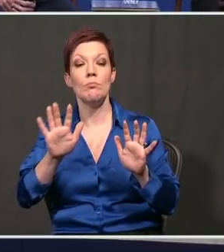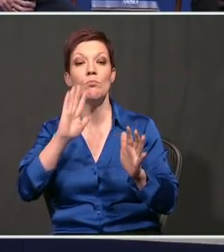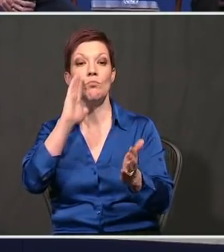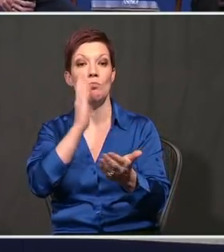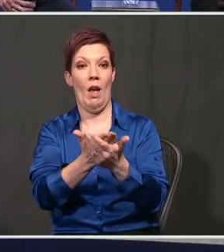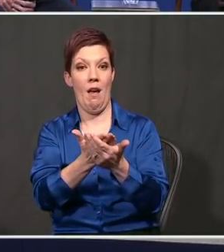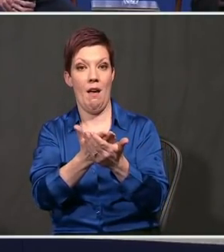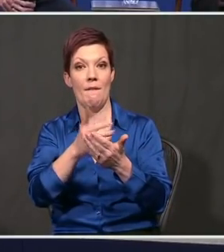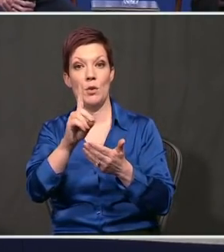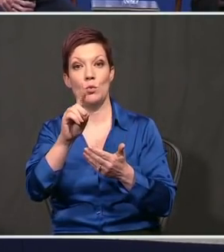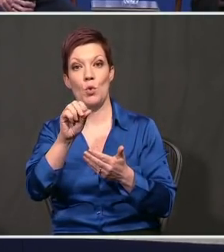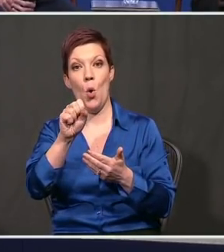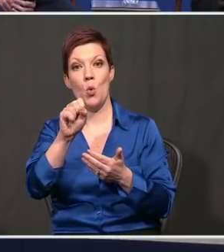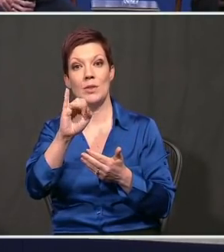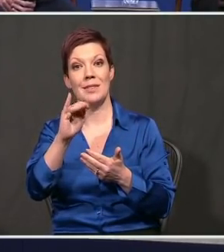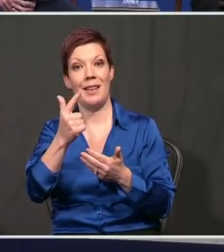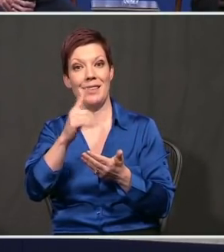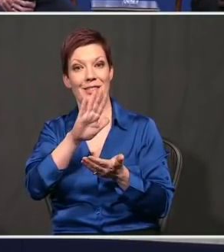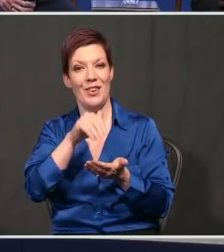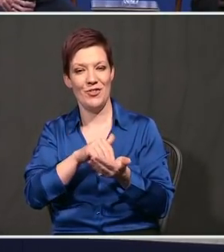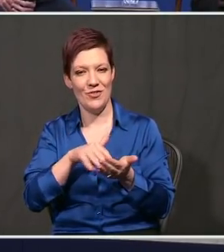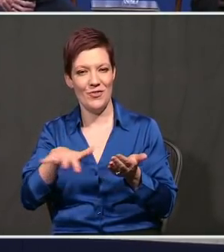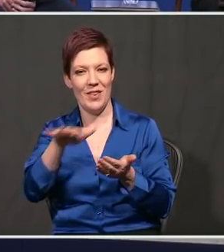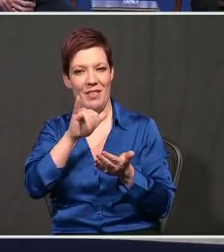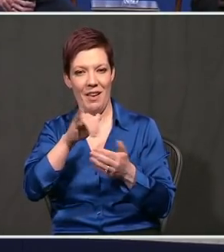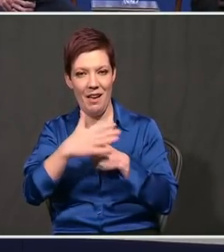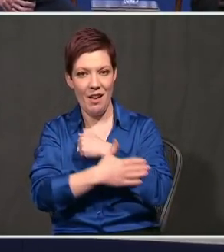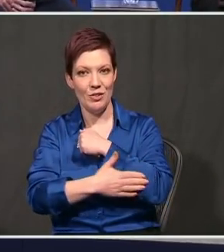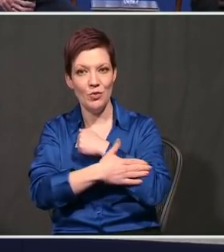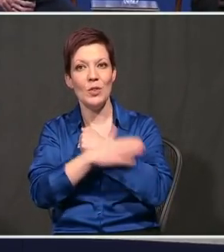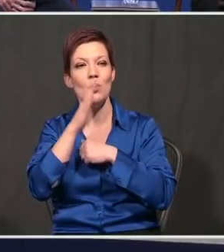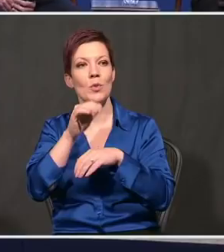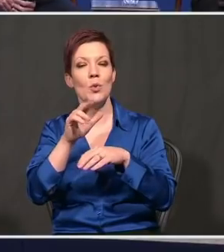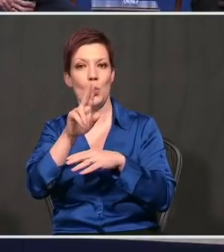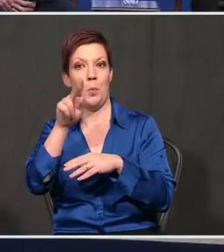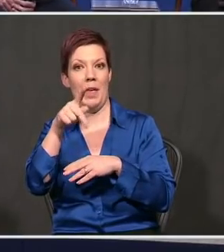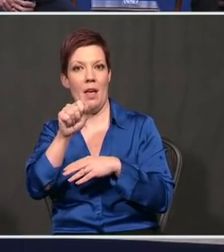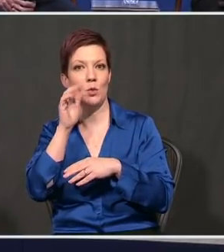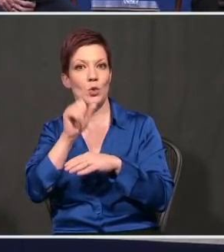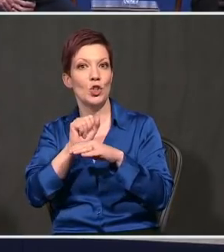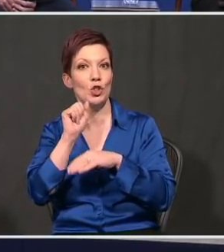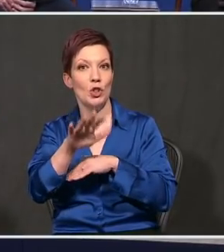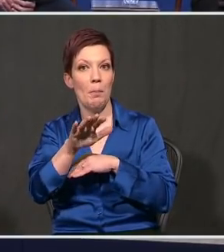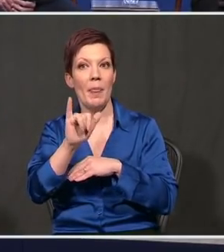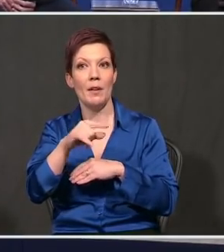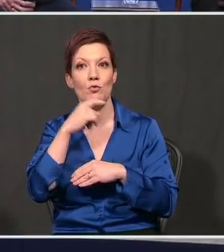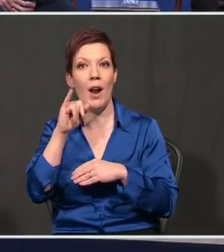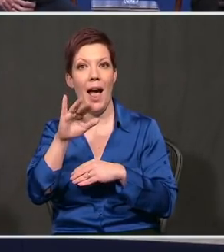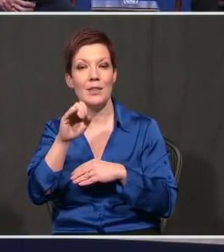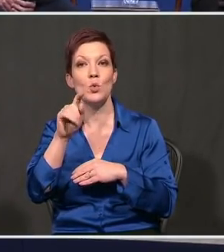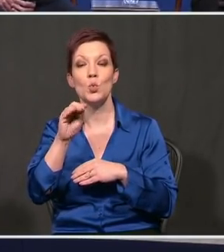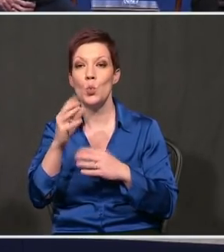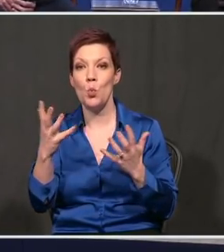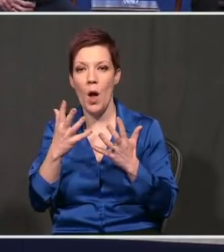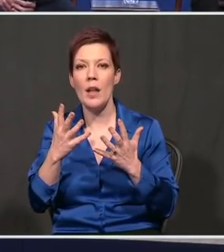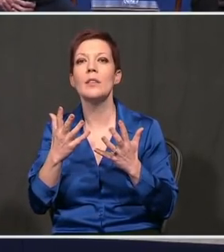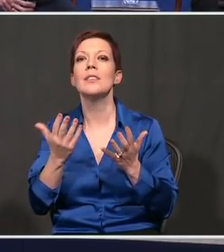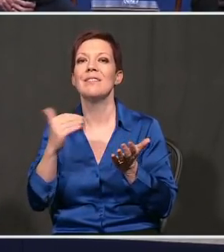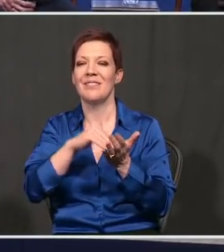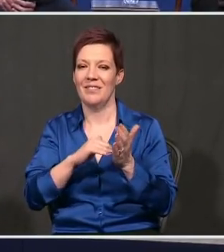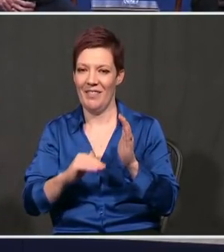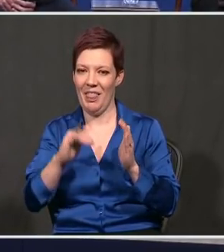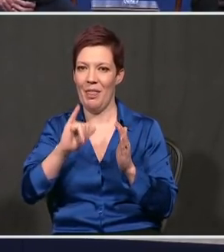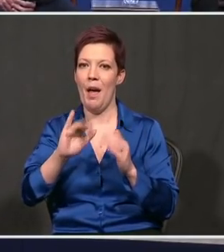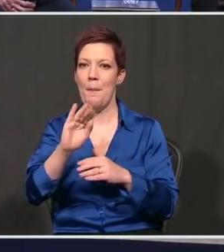dosing center around the country, UPS will be shipping dry ice to replenish the box. So this will start